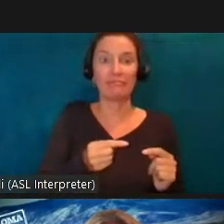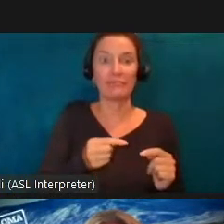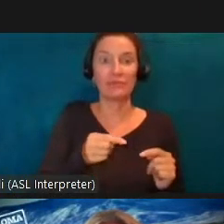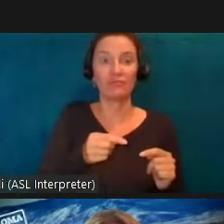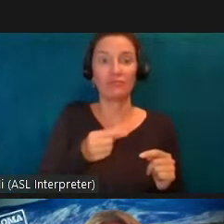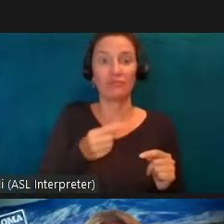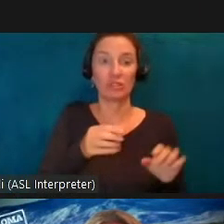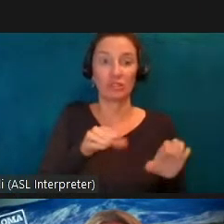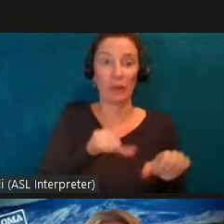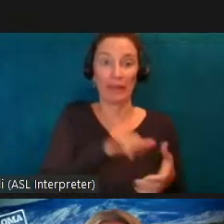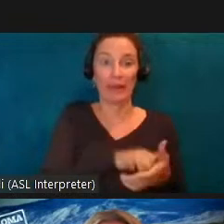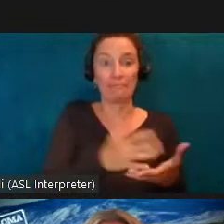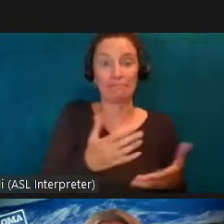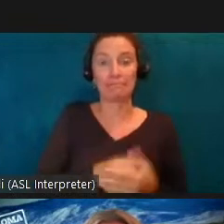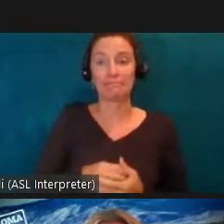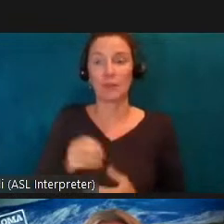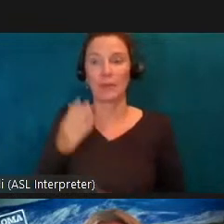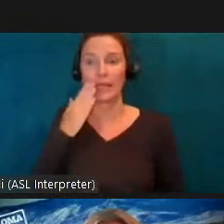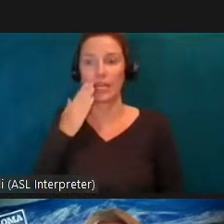Thank you.